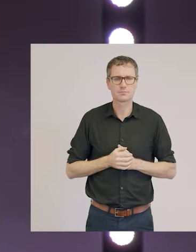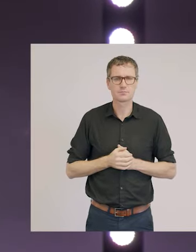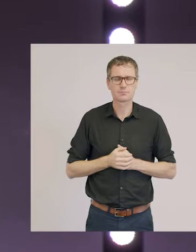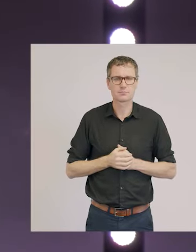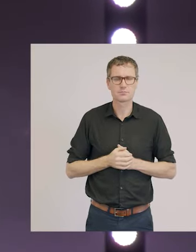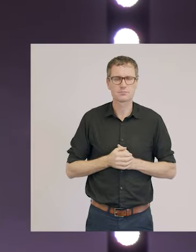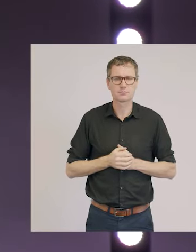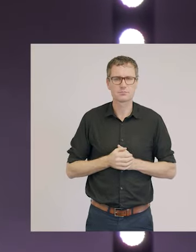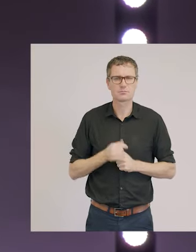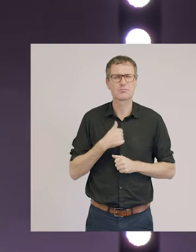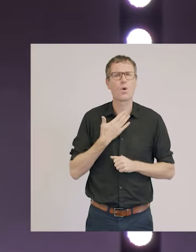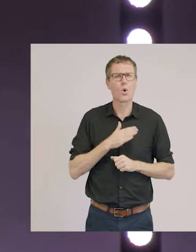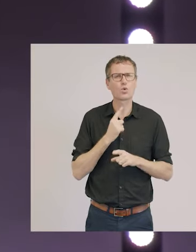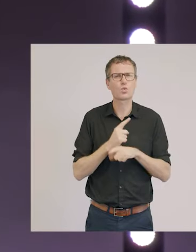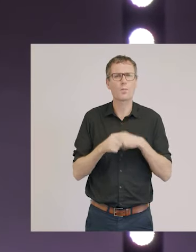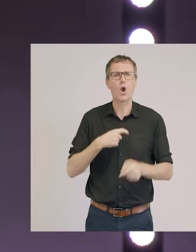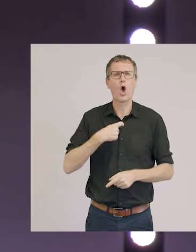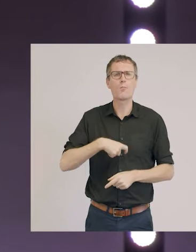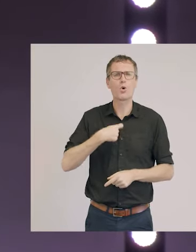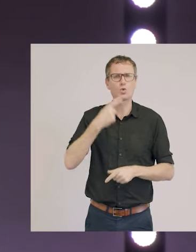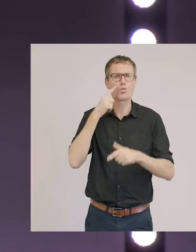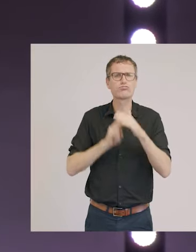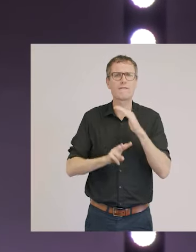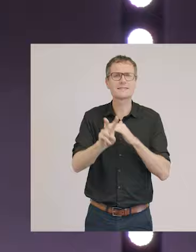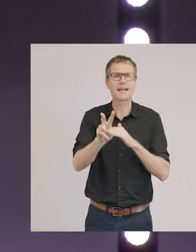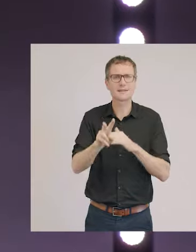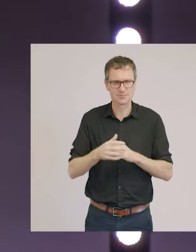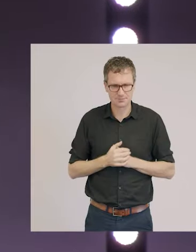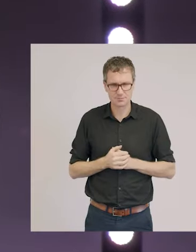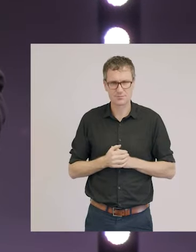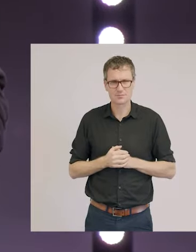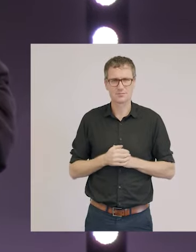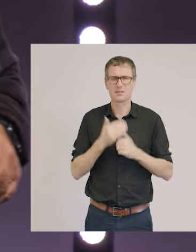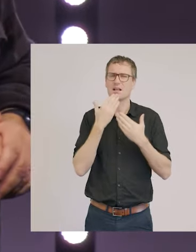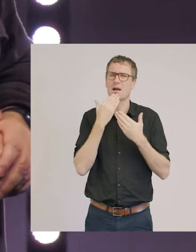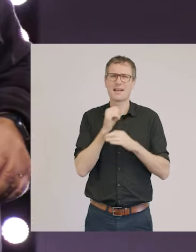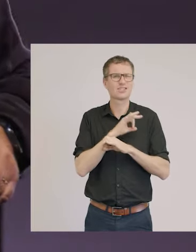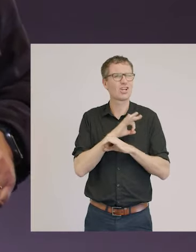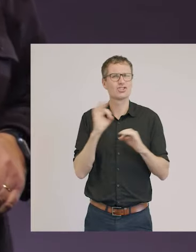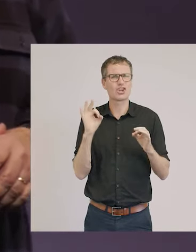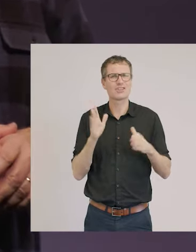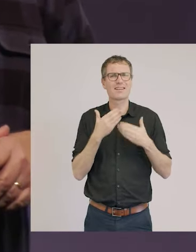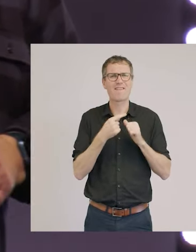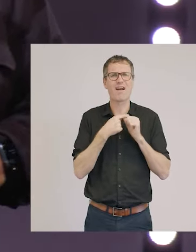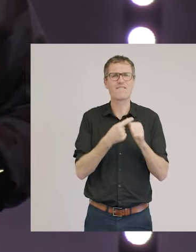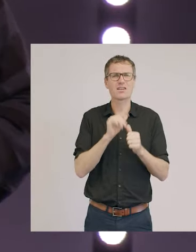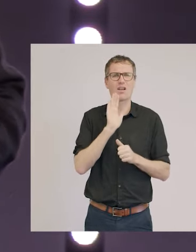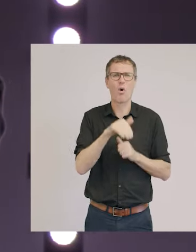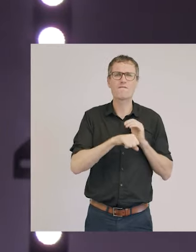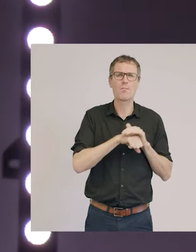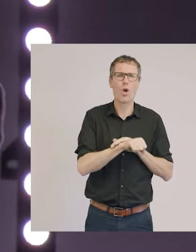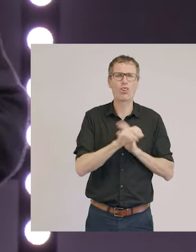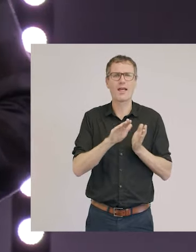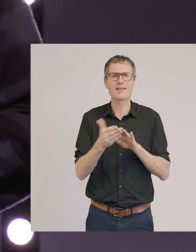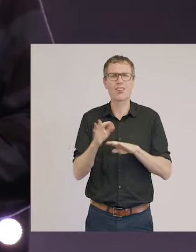I'm running out of time, so I'll leave a whole bit there. I was going to mention for a few moments just personal prophecies. And I'll just say on that, please don't go around giving births, deaths